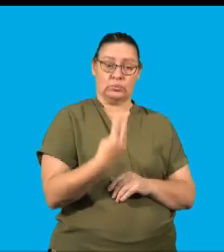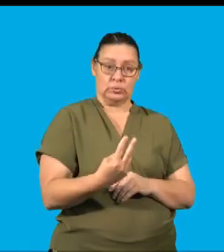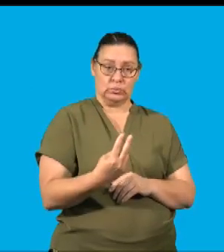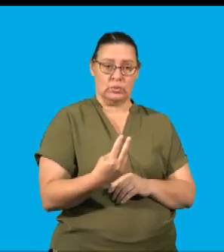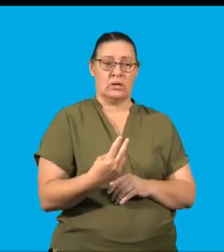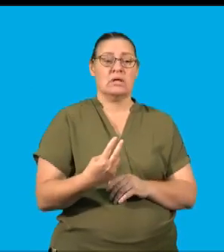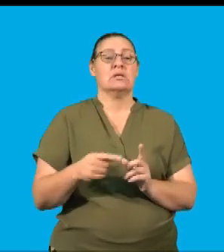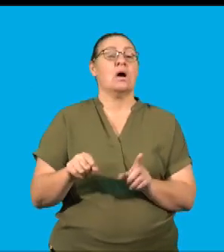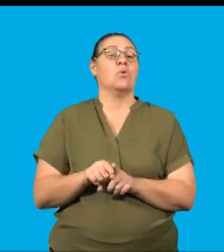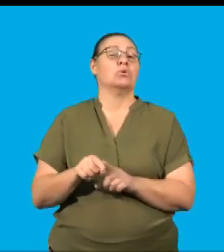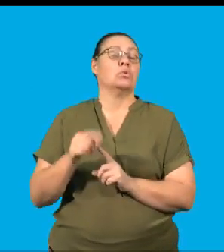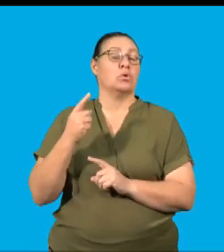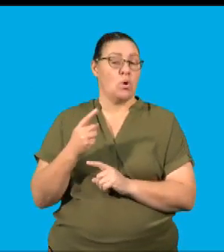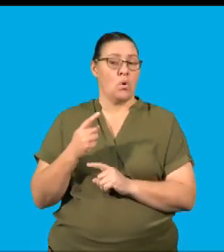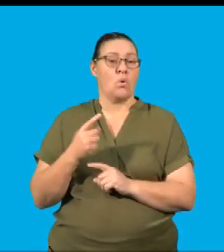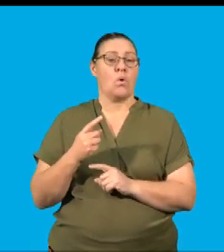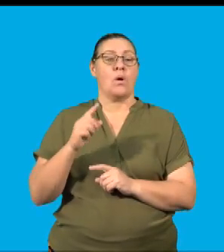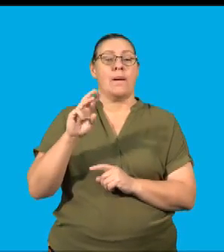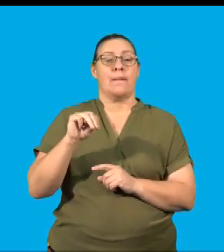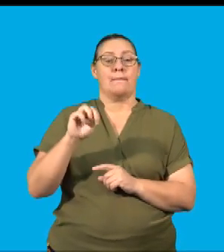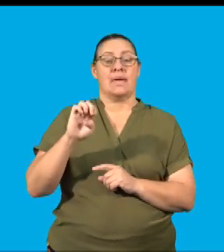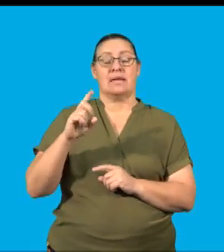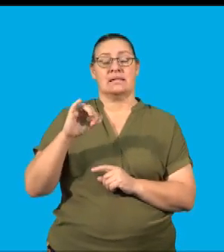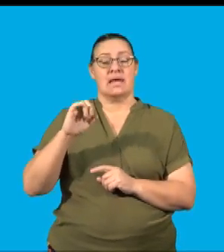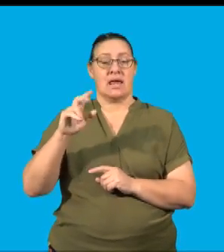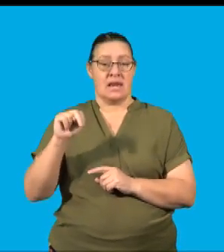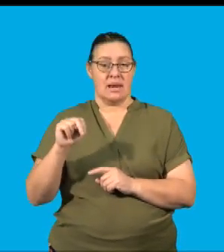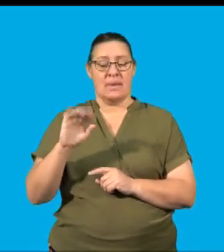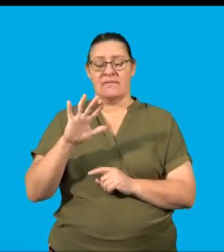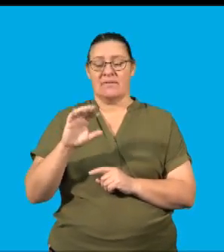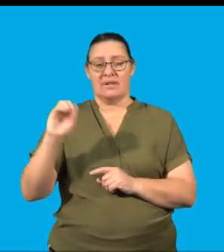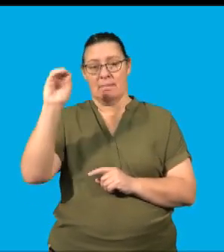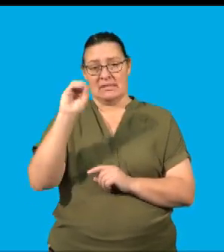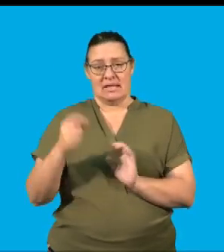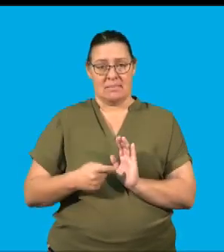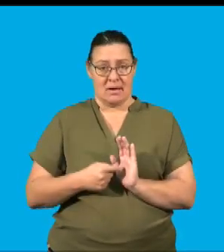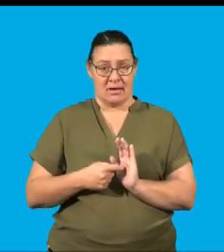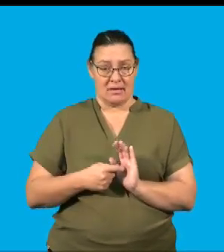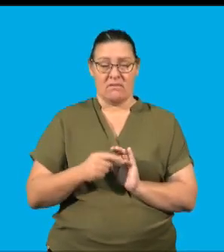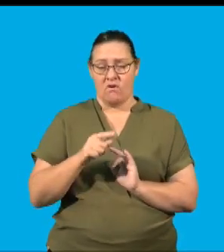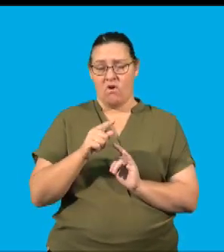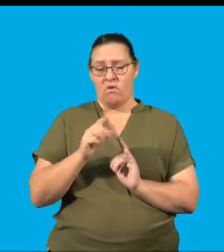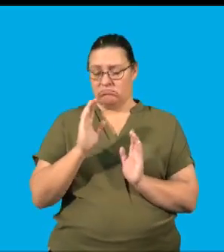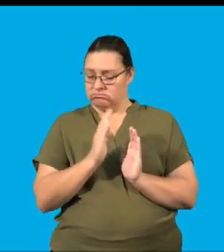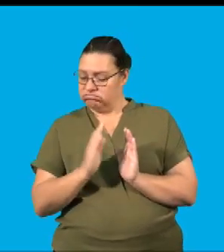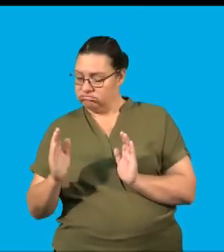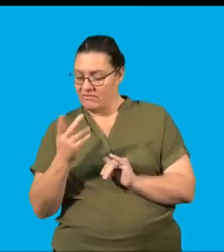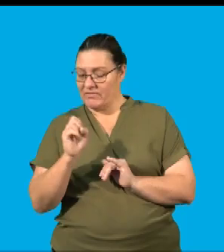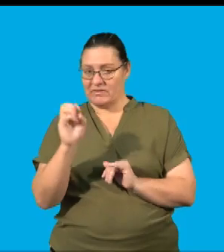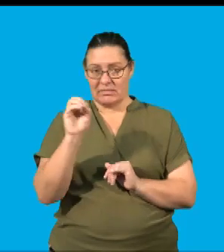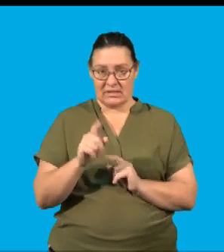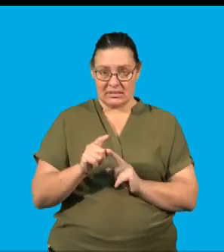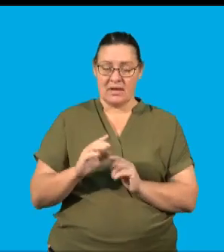also known as the median. That is your 50% mark of your data set. The